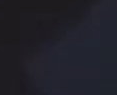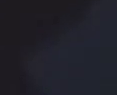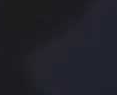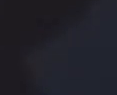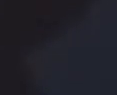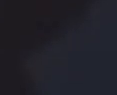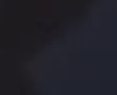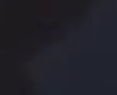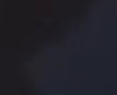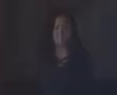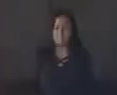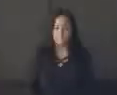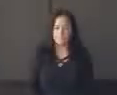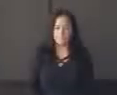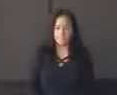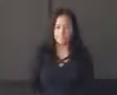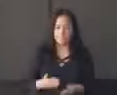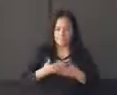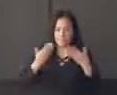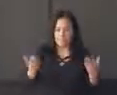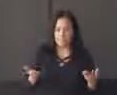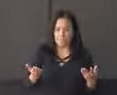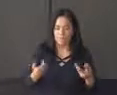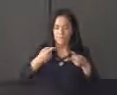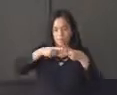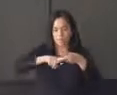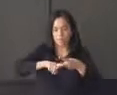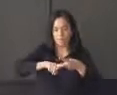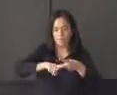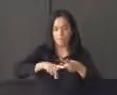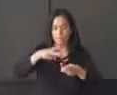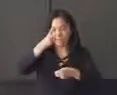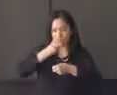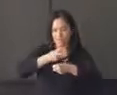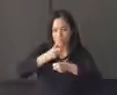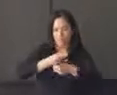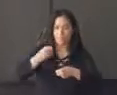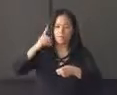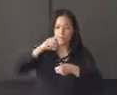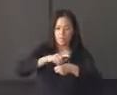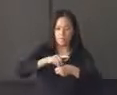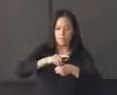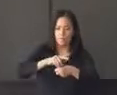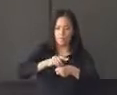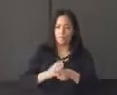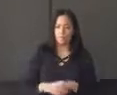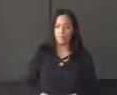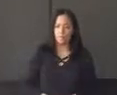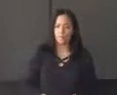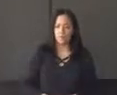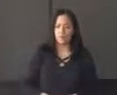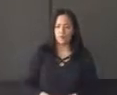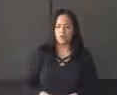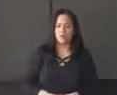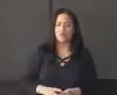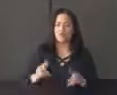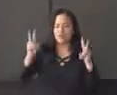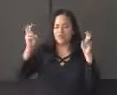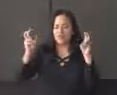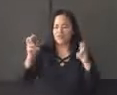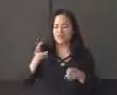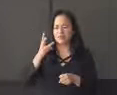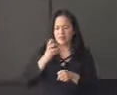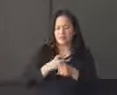to start this second plenary session of the Third World Forum